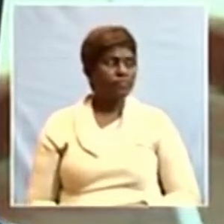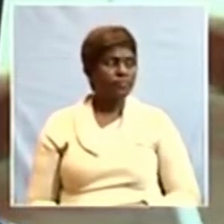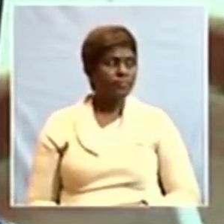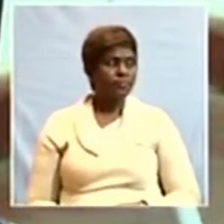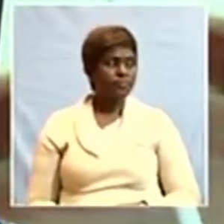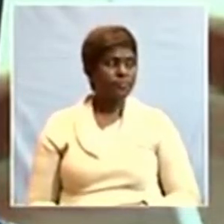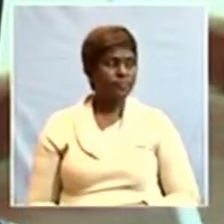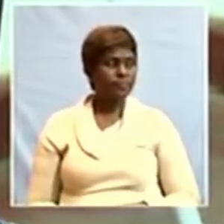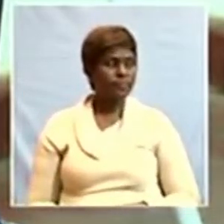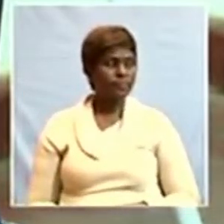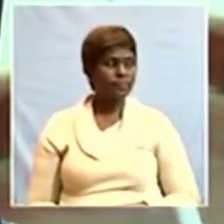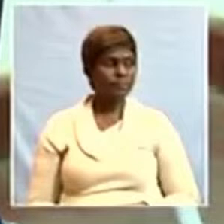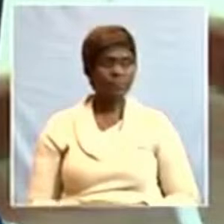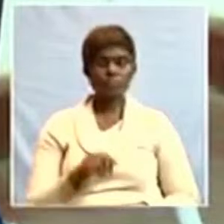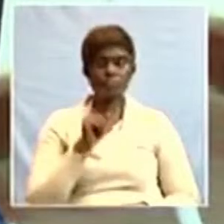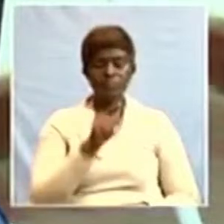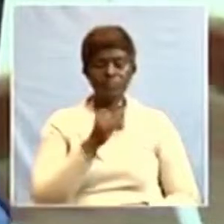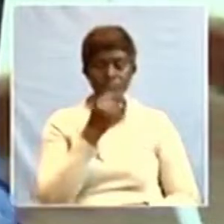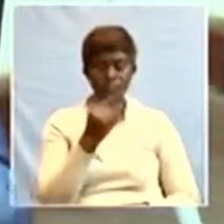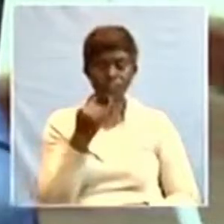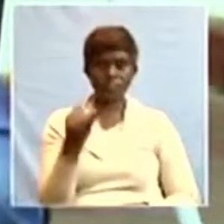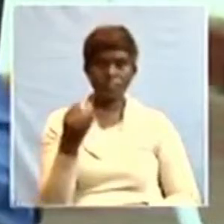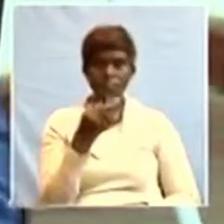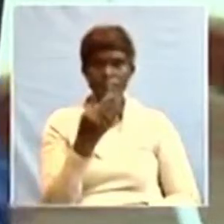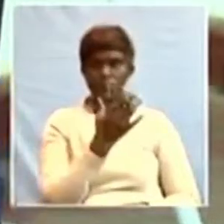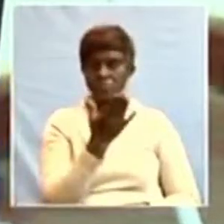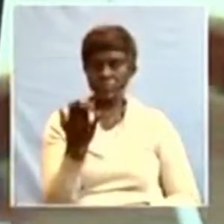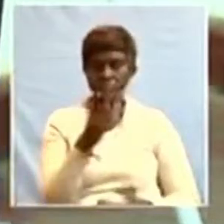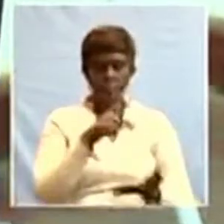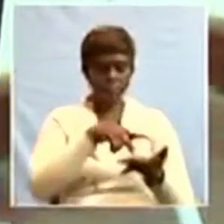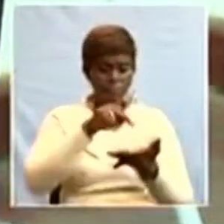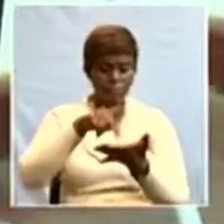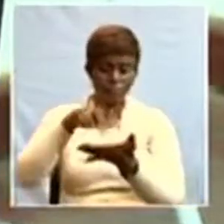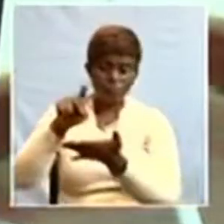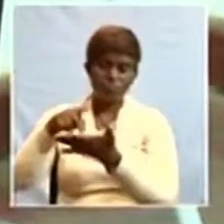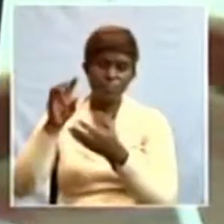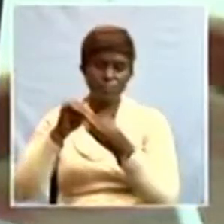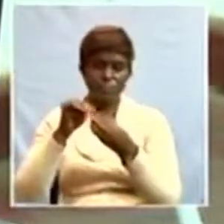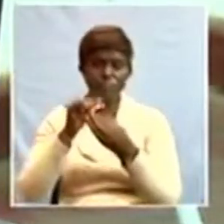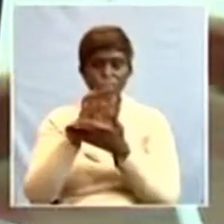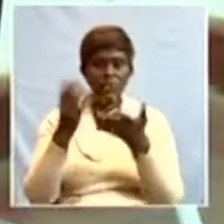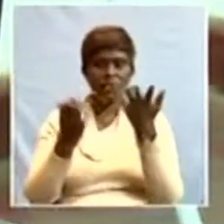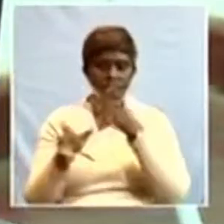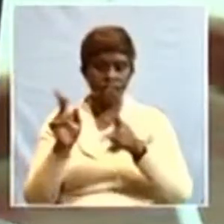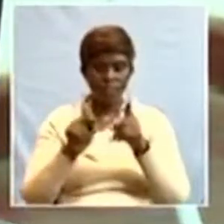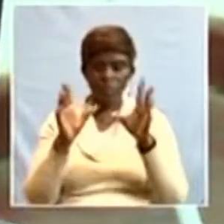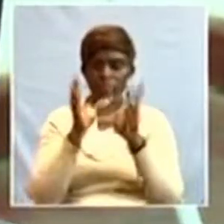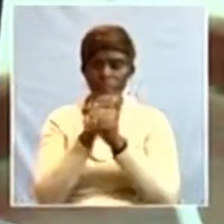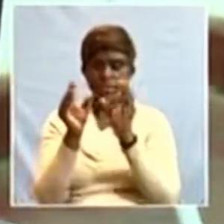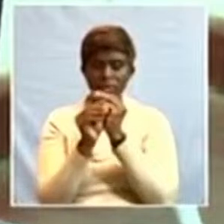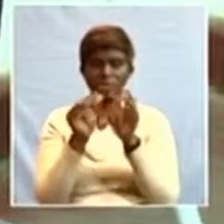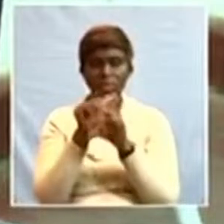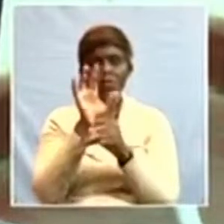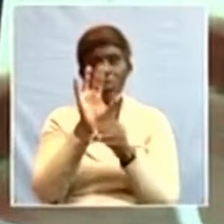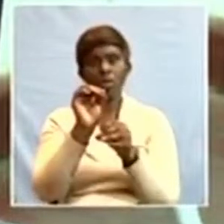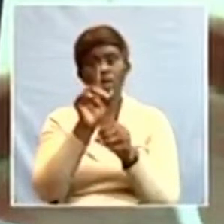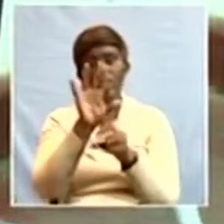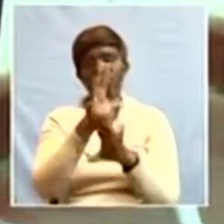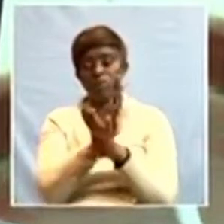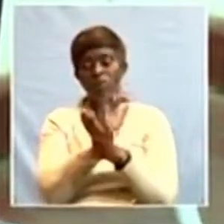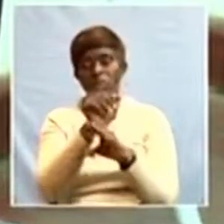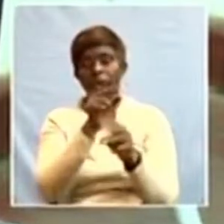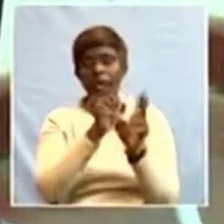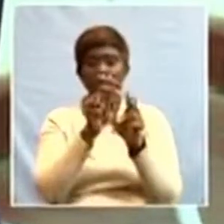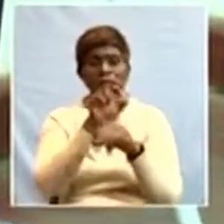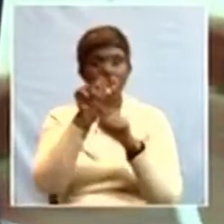Then on the issue of the payments, where some people miss out in the gate. Okay, before you respond to the second